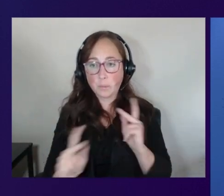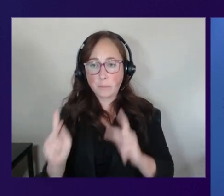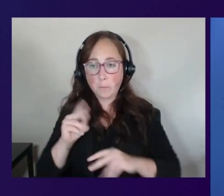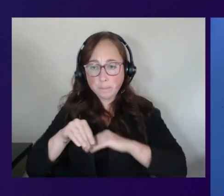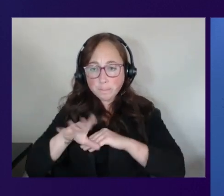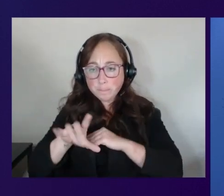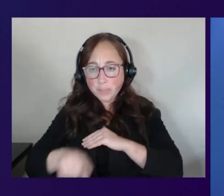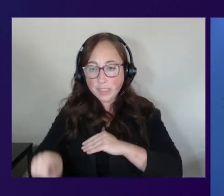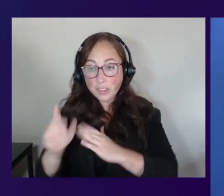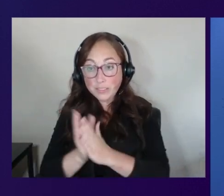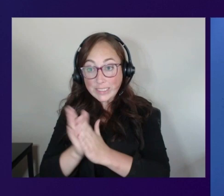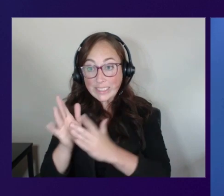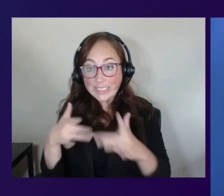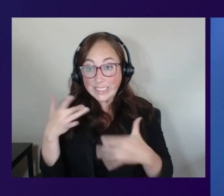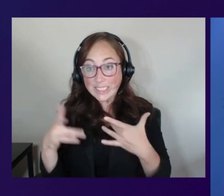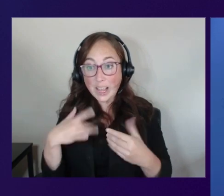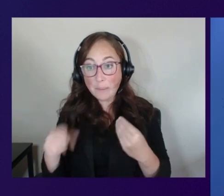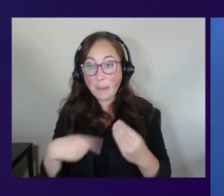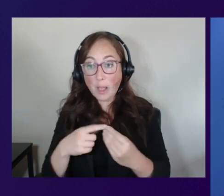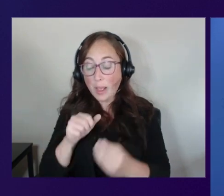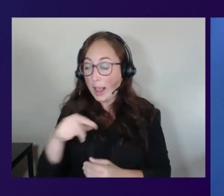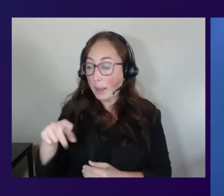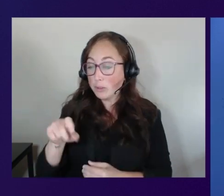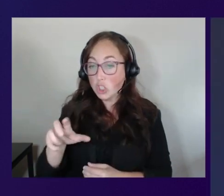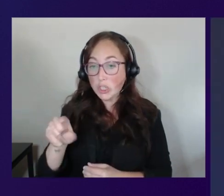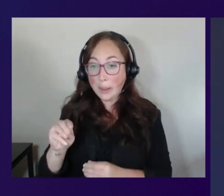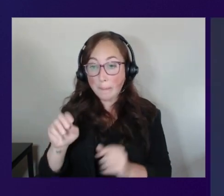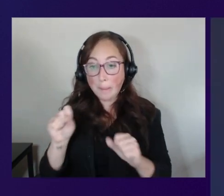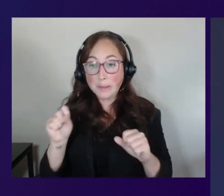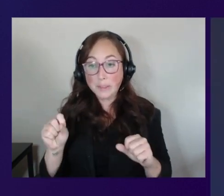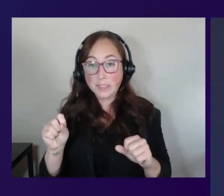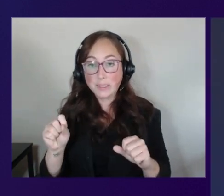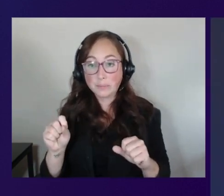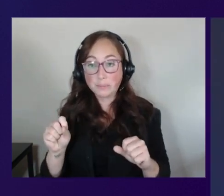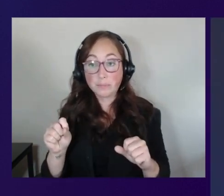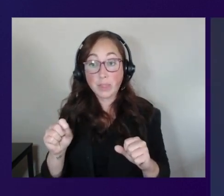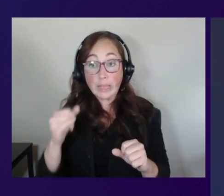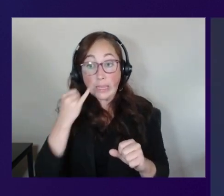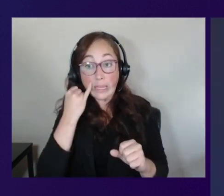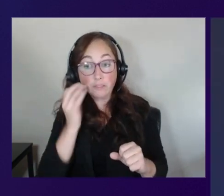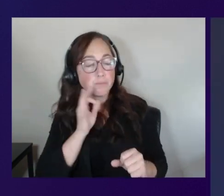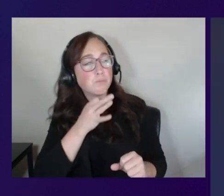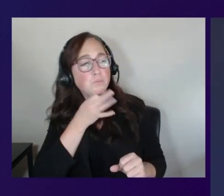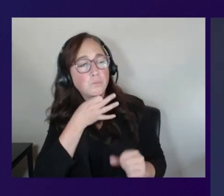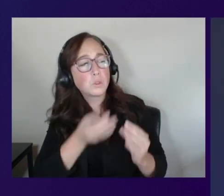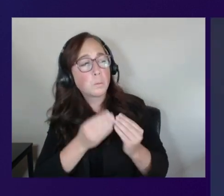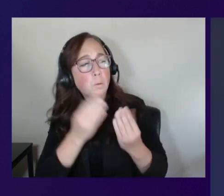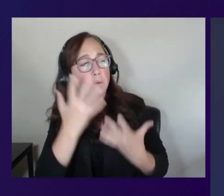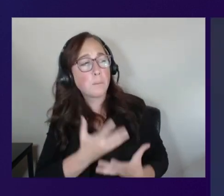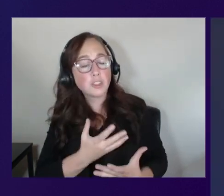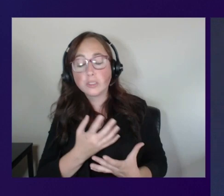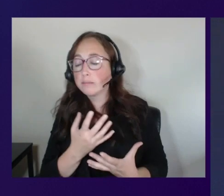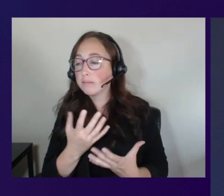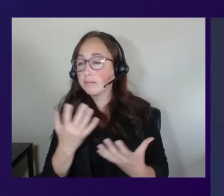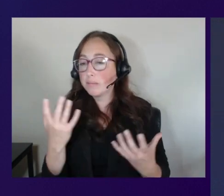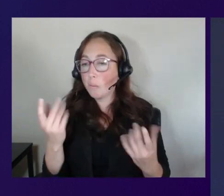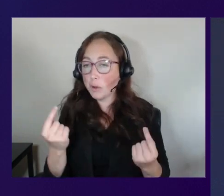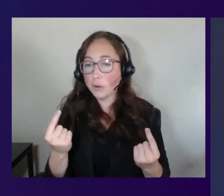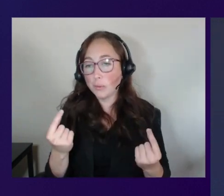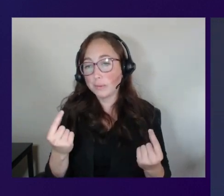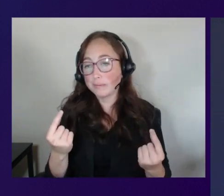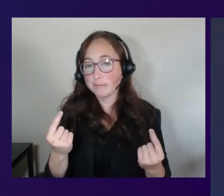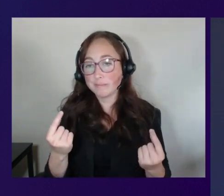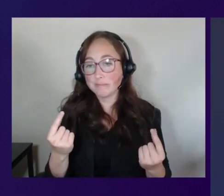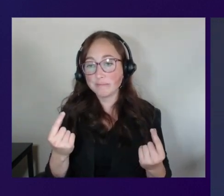possibilities of AppStream. Where would you tell someone to go for more information if they want, beyond seeing Jeremy's demo coming up here later